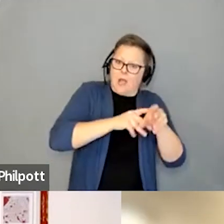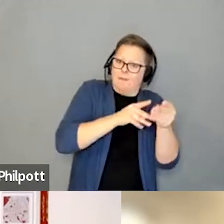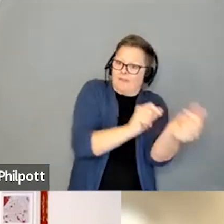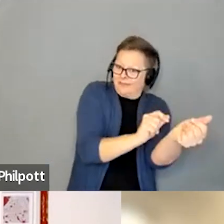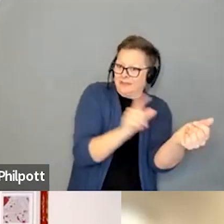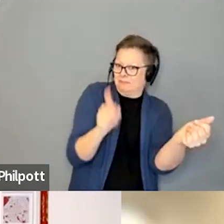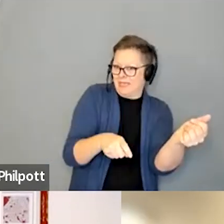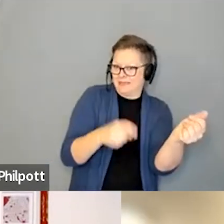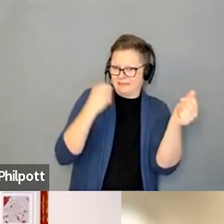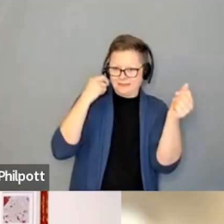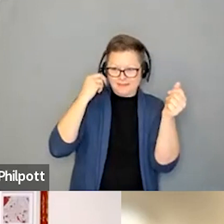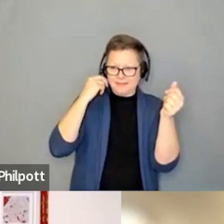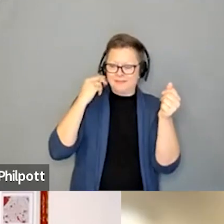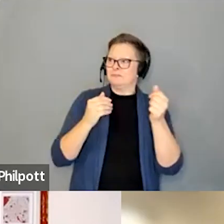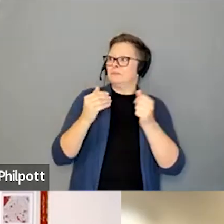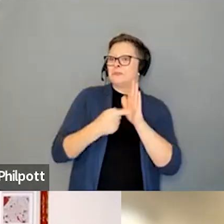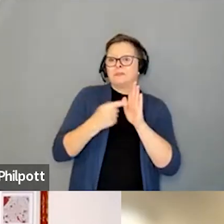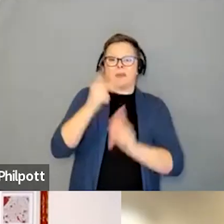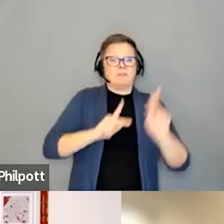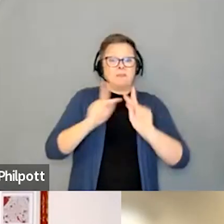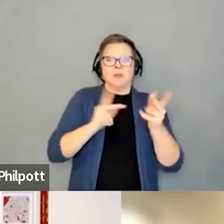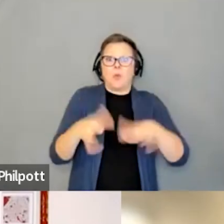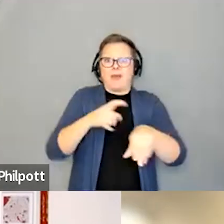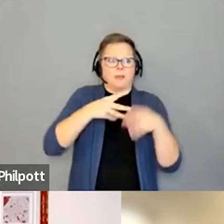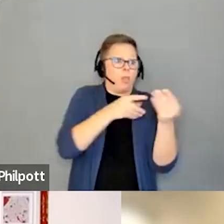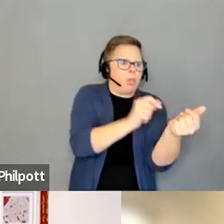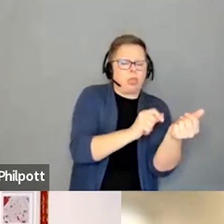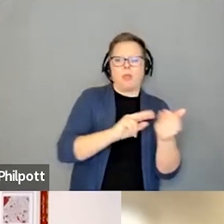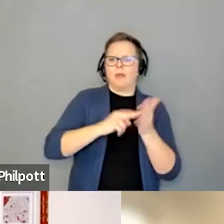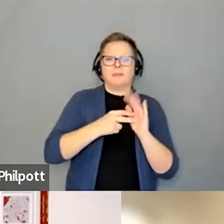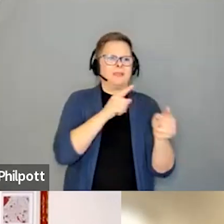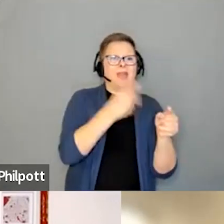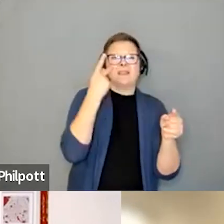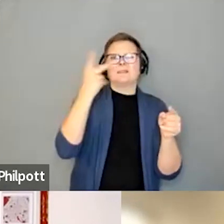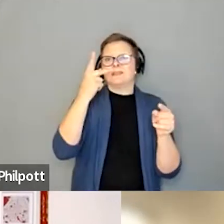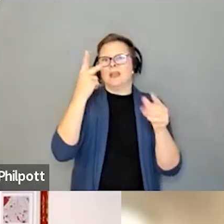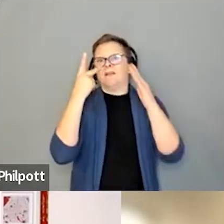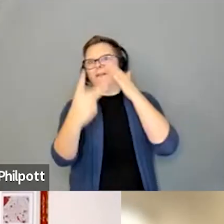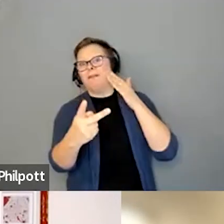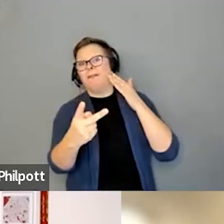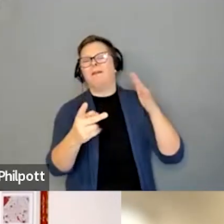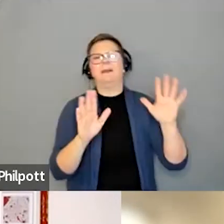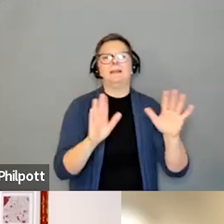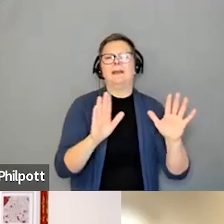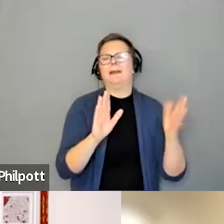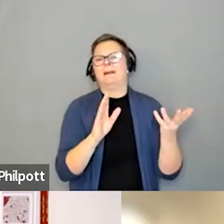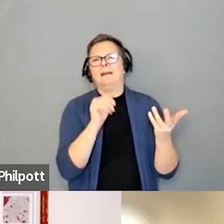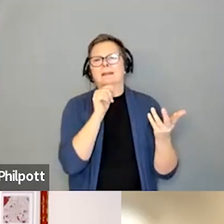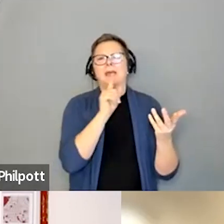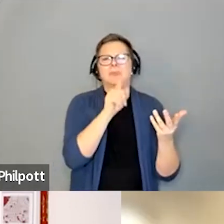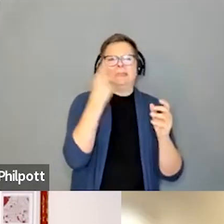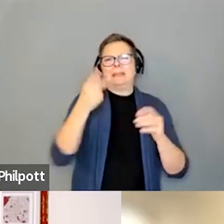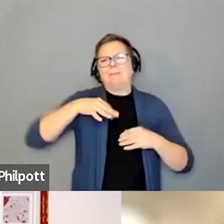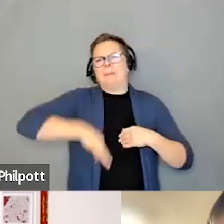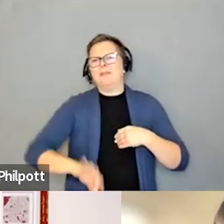up front, because the long-term benefit just isn't as necessarily as obvious. And some things,